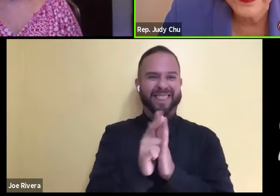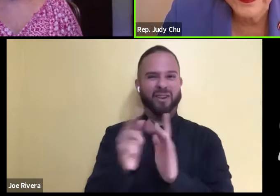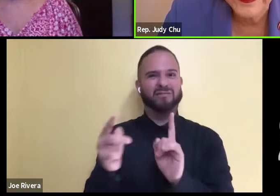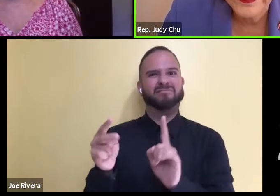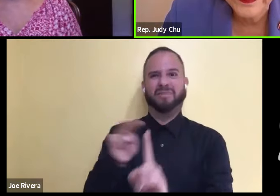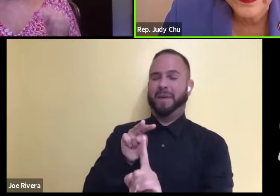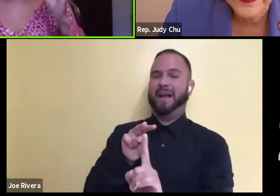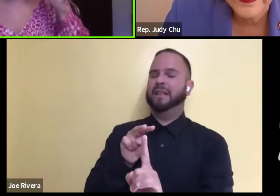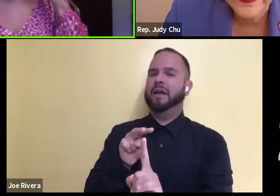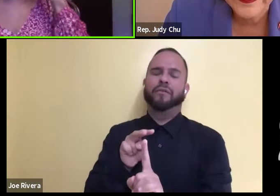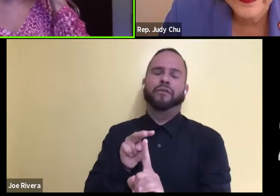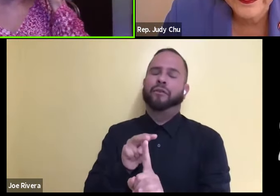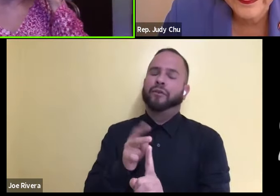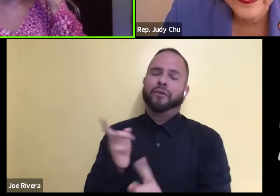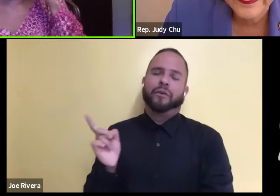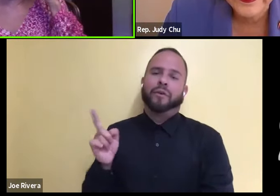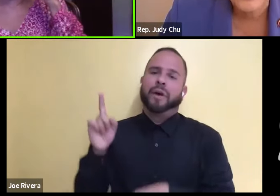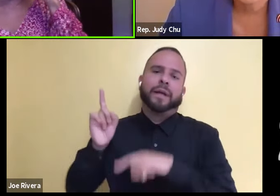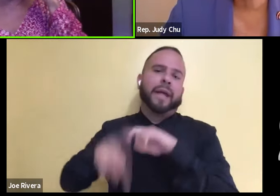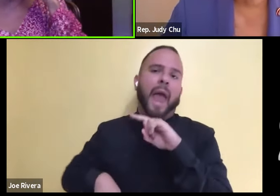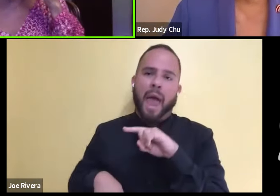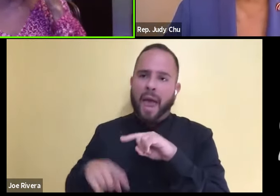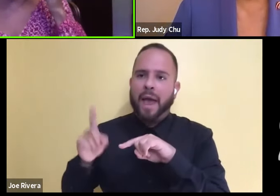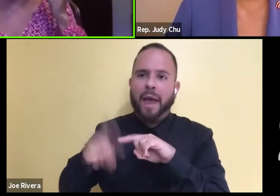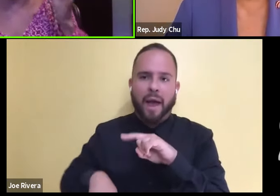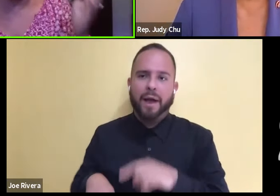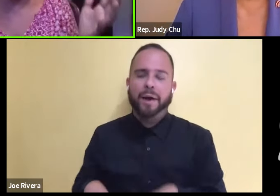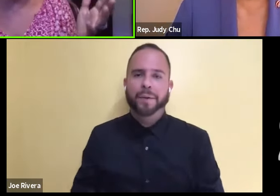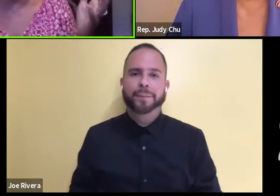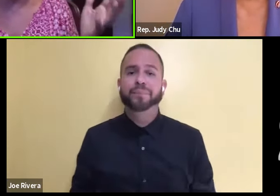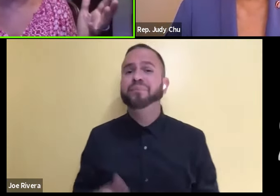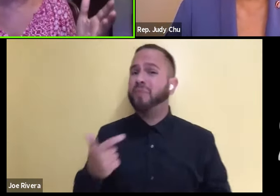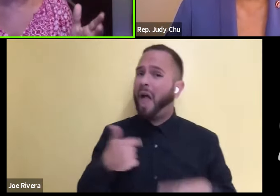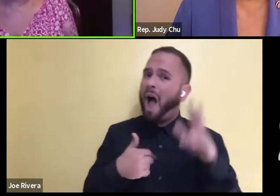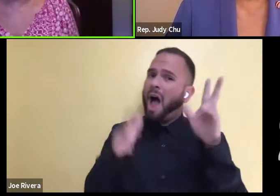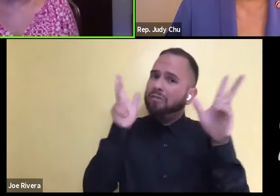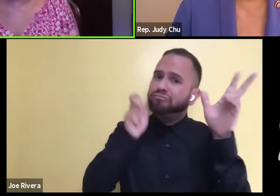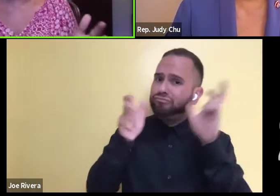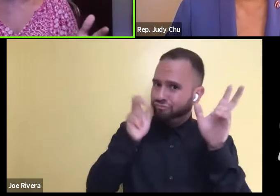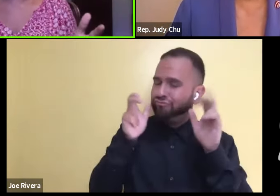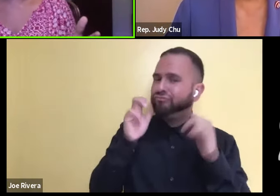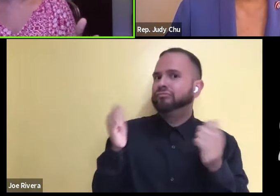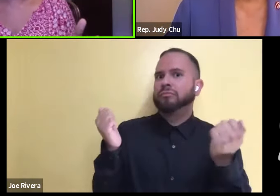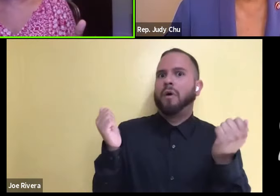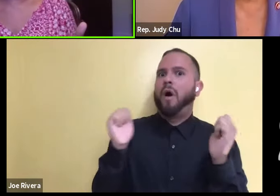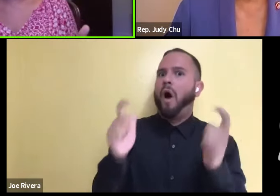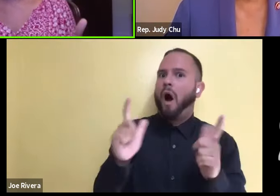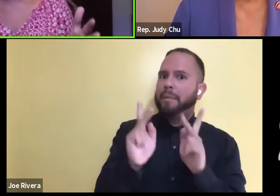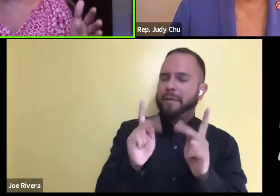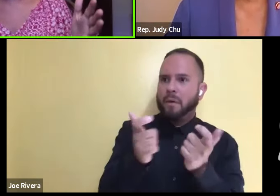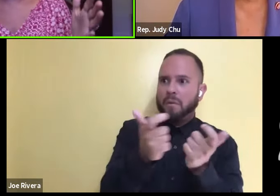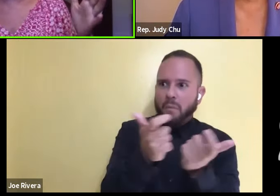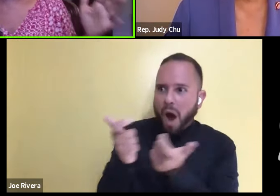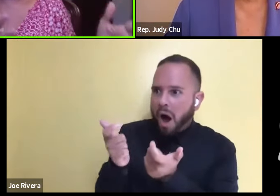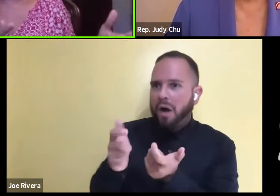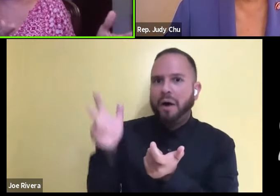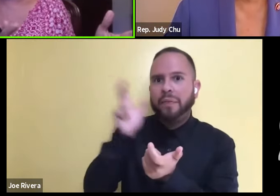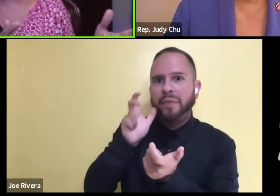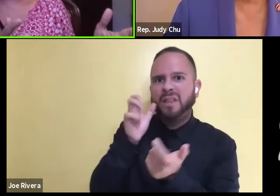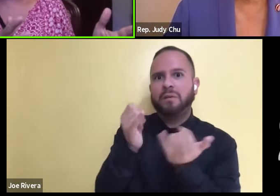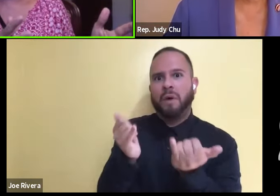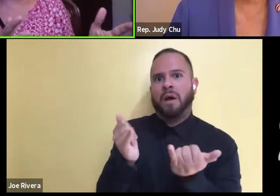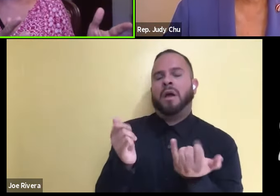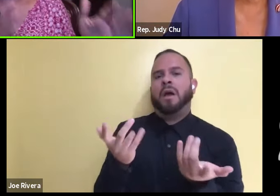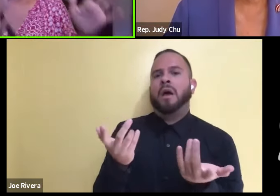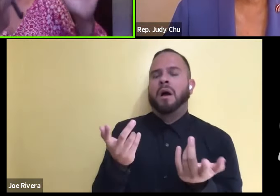ground. Well, is there, and I hear that, and we've been, everybody's watching and listening right now because it's so important, but knowing that the